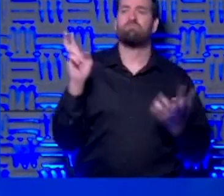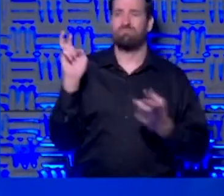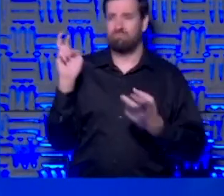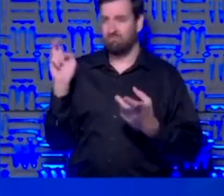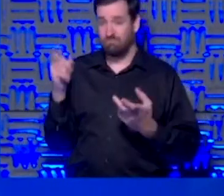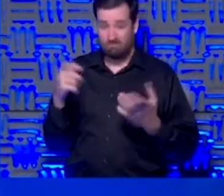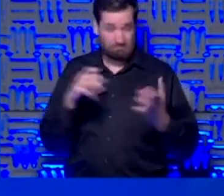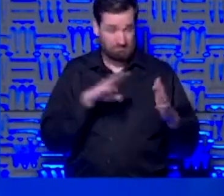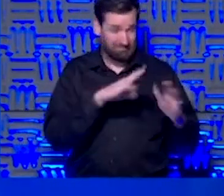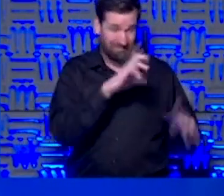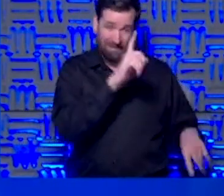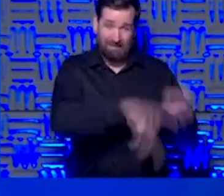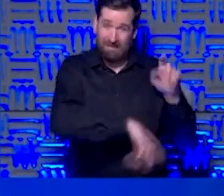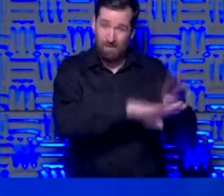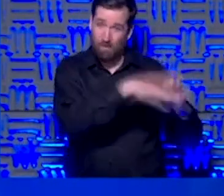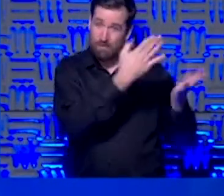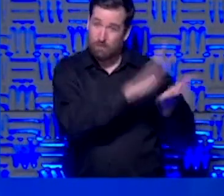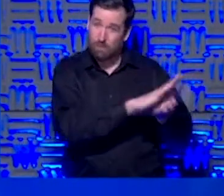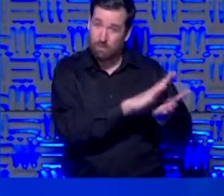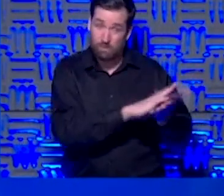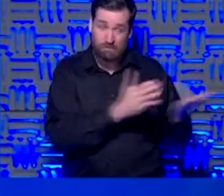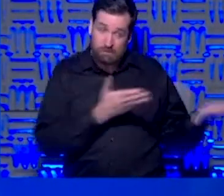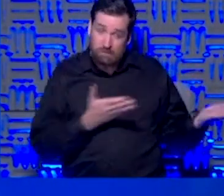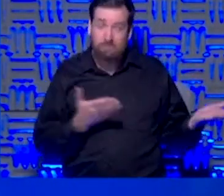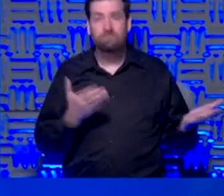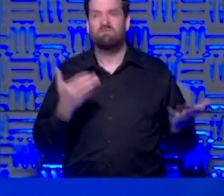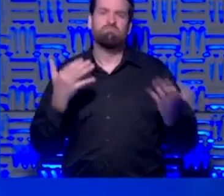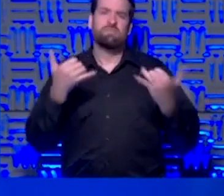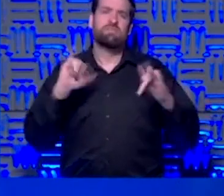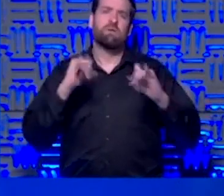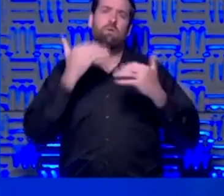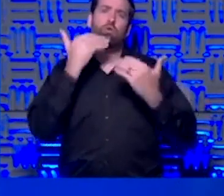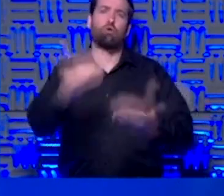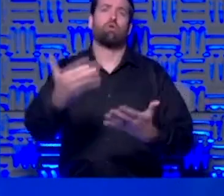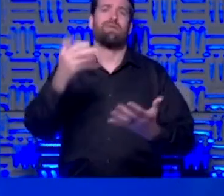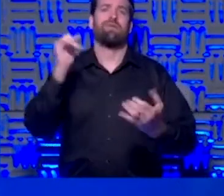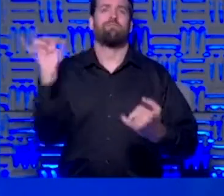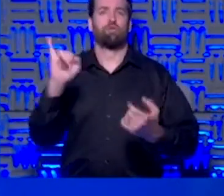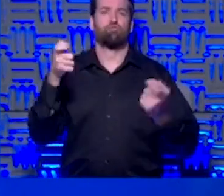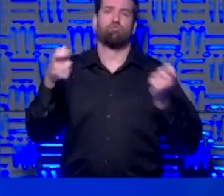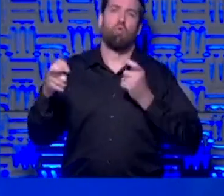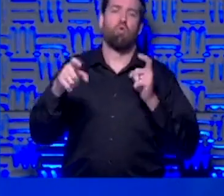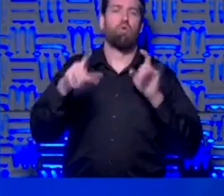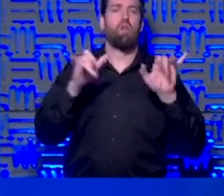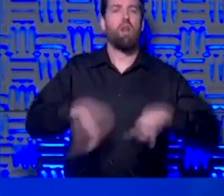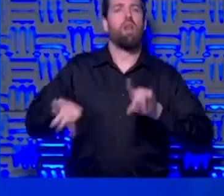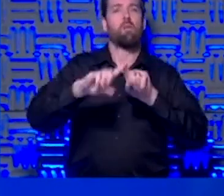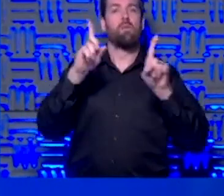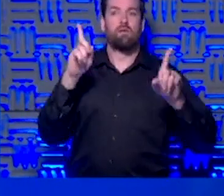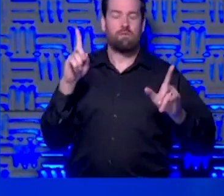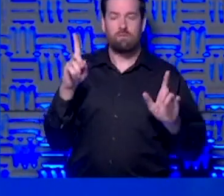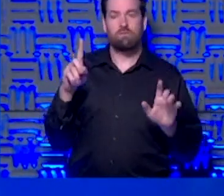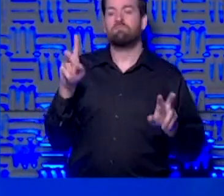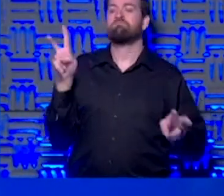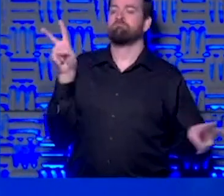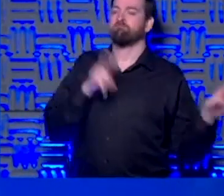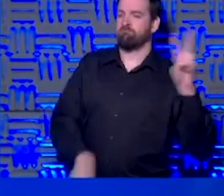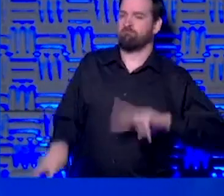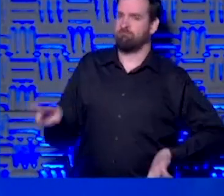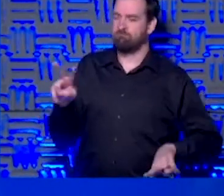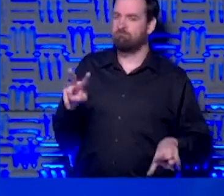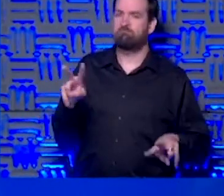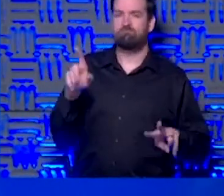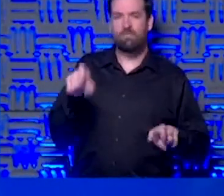shouldn't be opening schools in those counties. Again, you want to still practice good infection control. And I think that's kind of the way we have to take a look at this question, is you